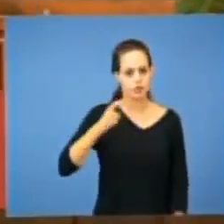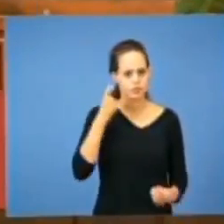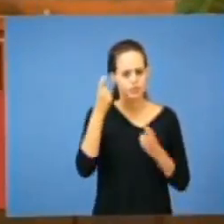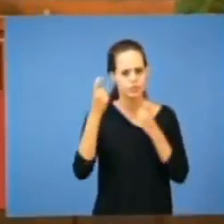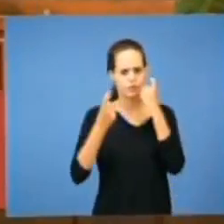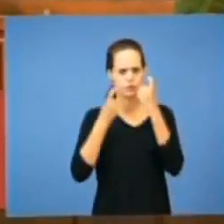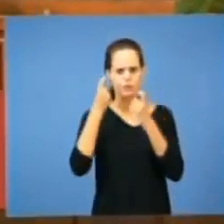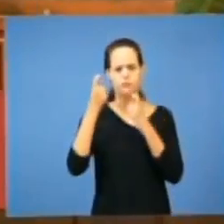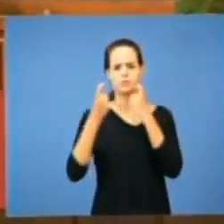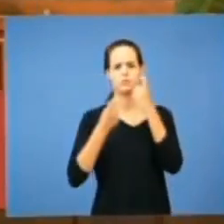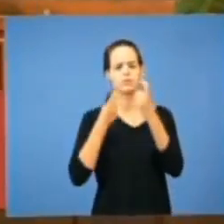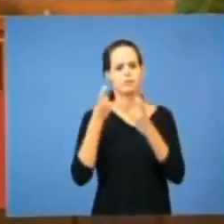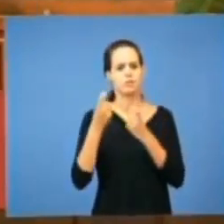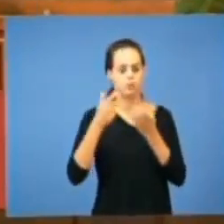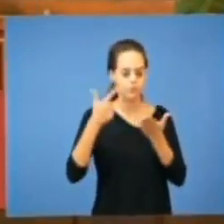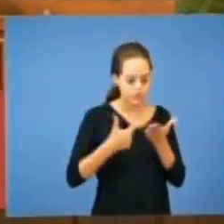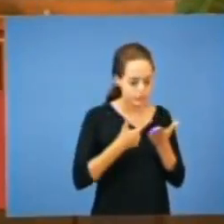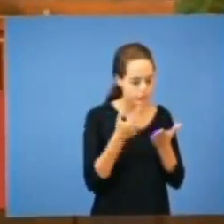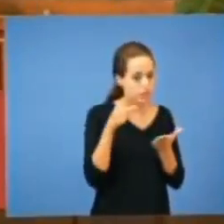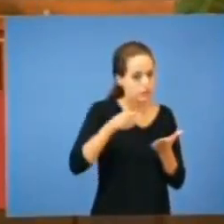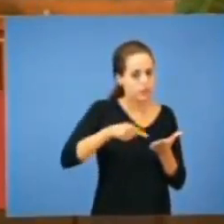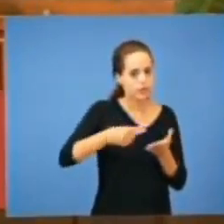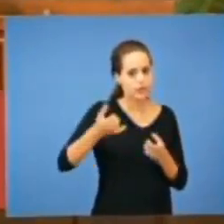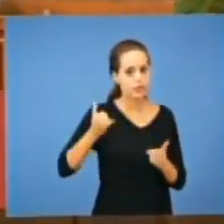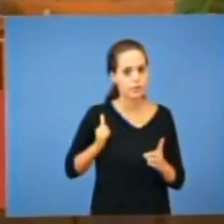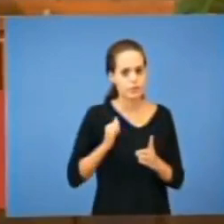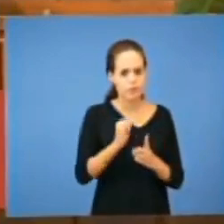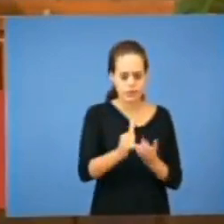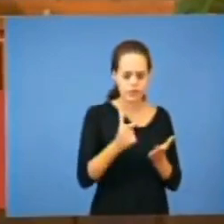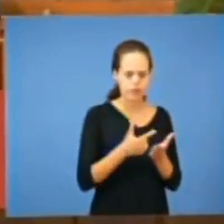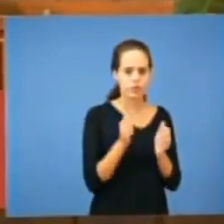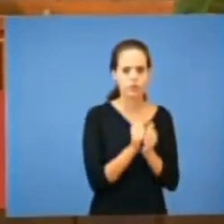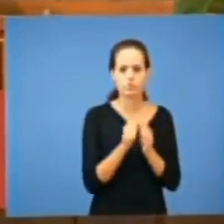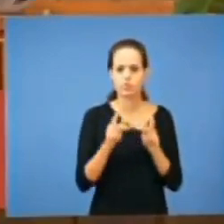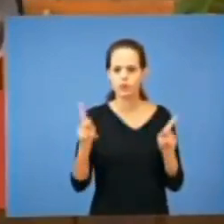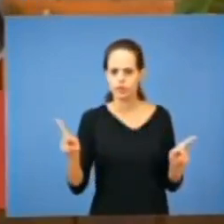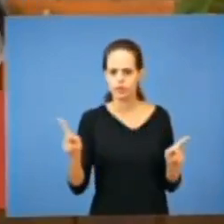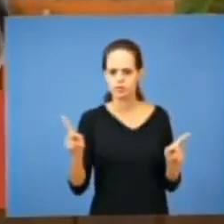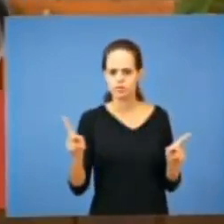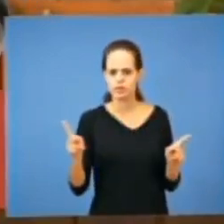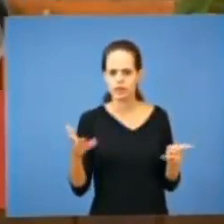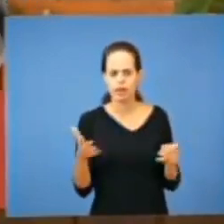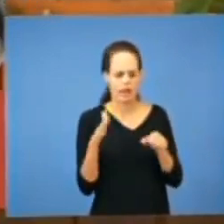exactly this. When we speak revelation of the book, it's a prophecy.